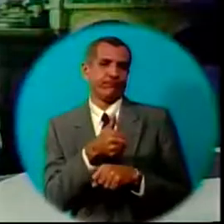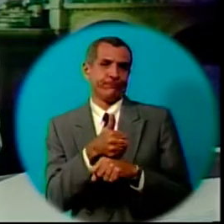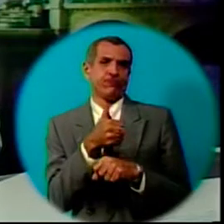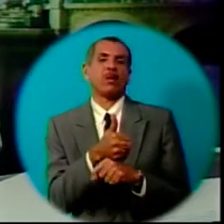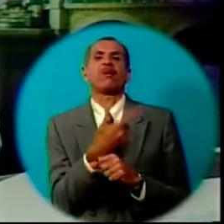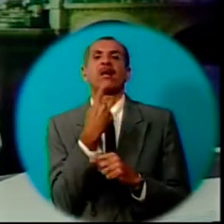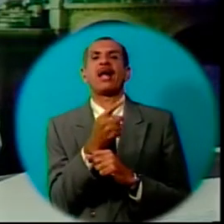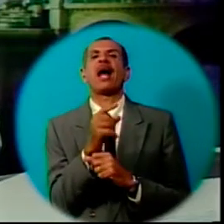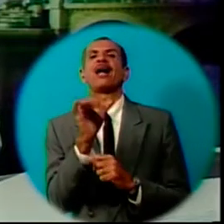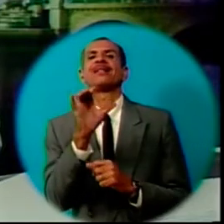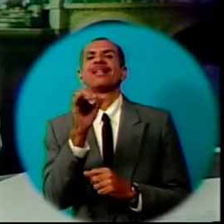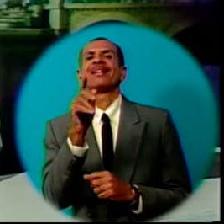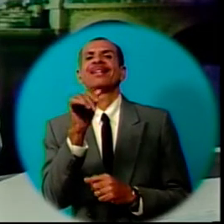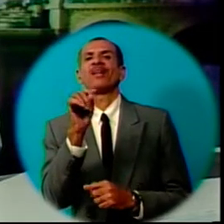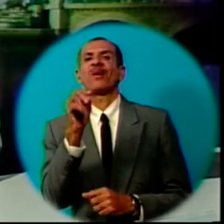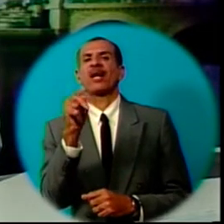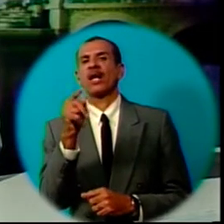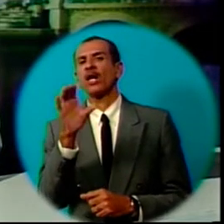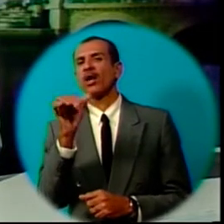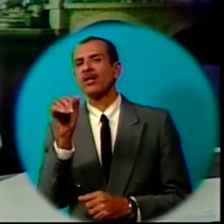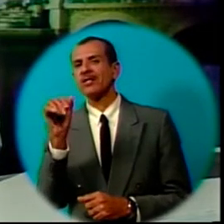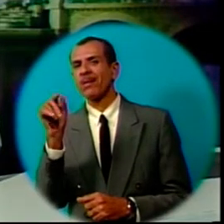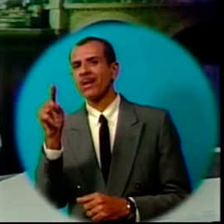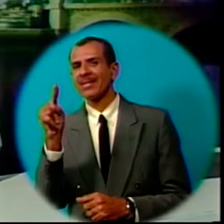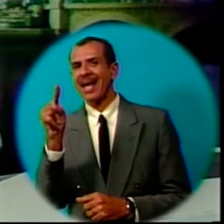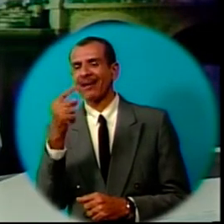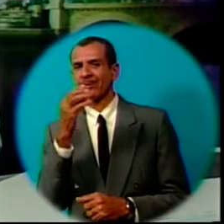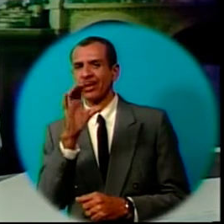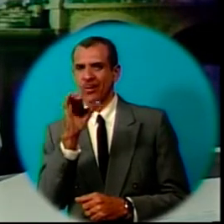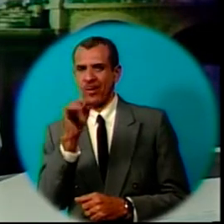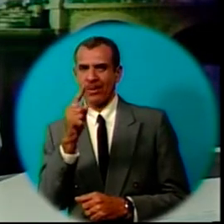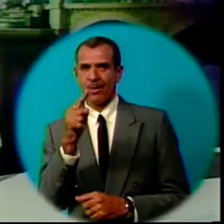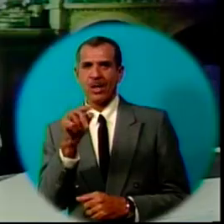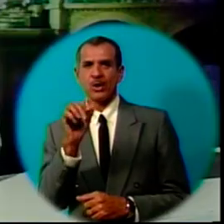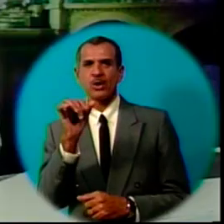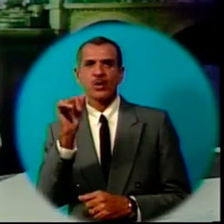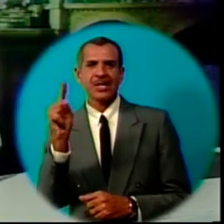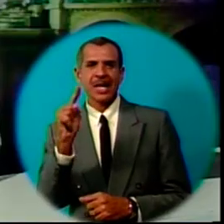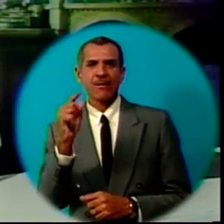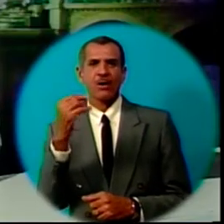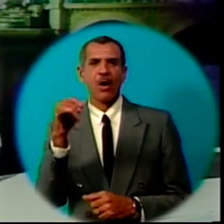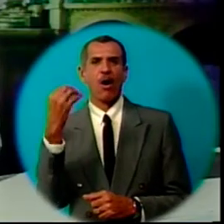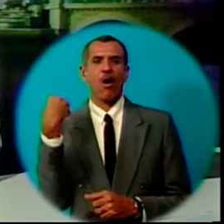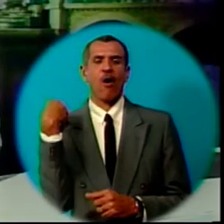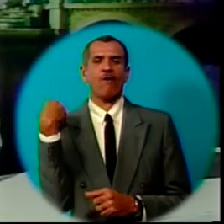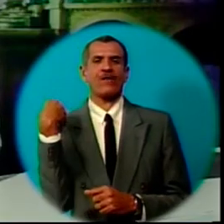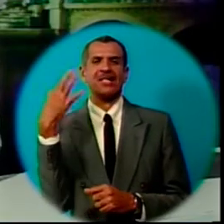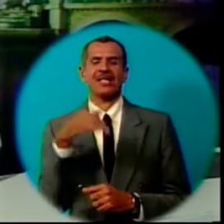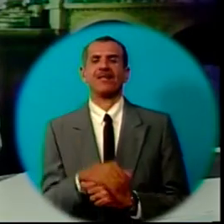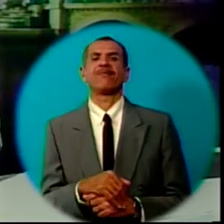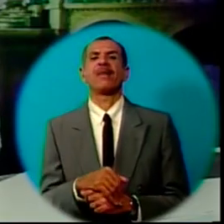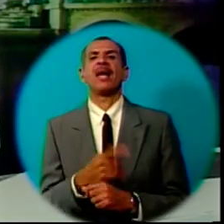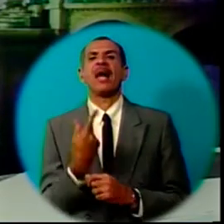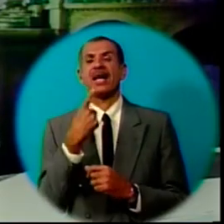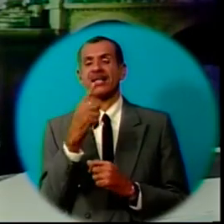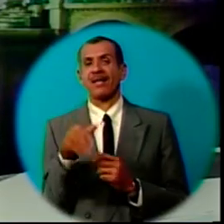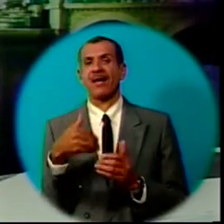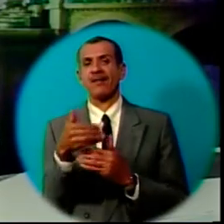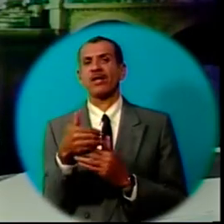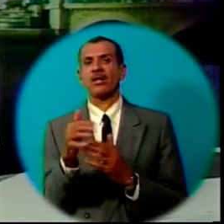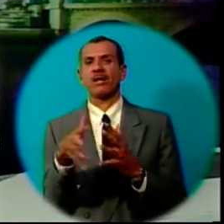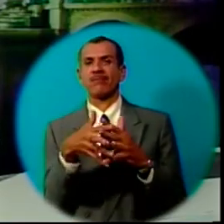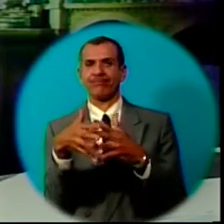on charges of racketeering, conspiracy and corruption by Switzerland's Federal Office of Justice. This follows a request by United